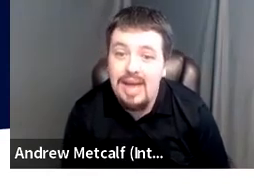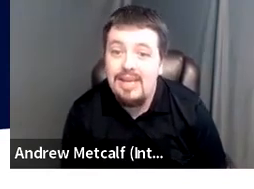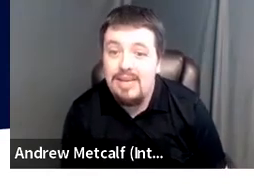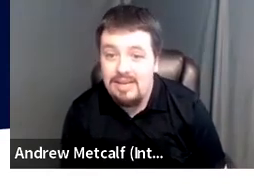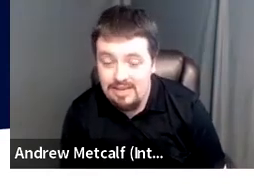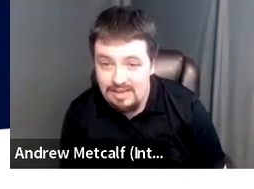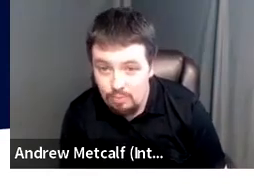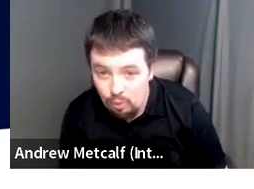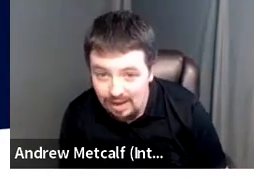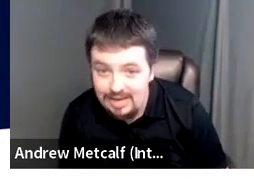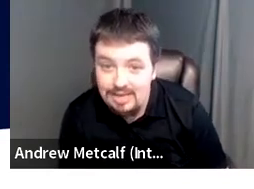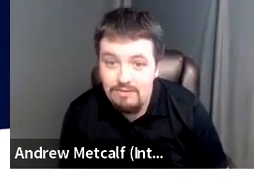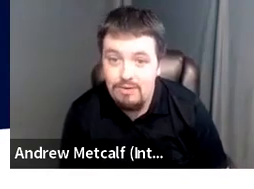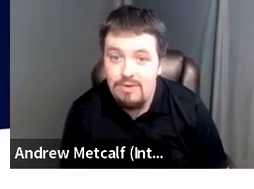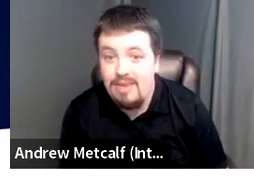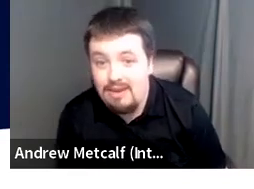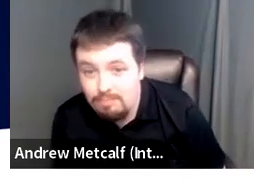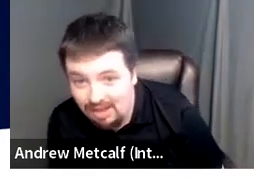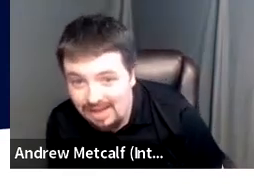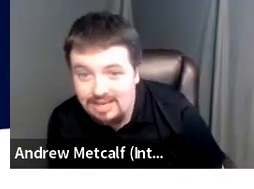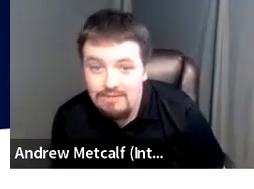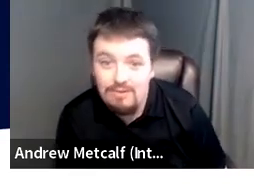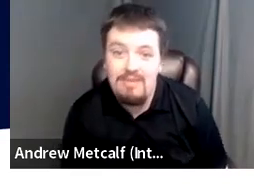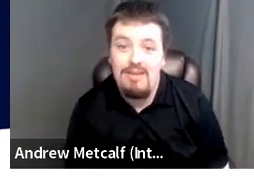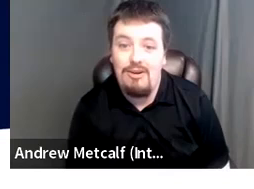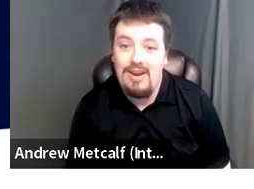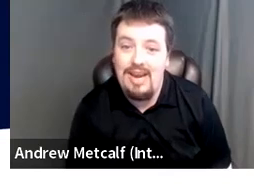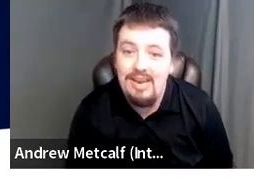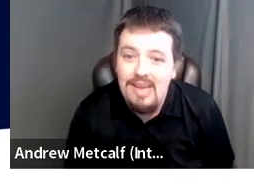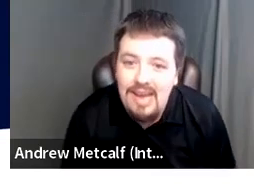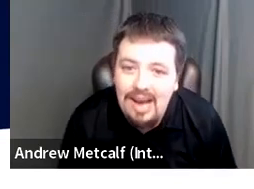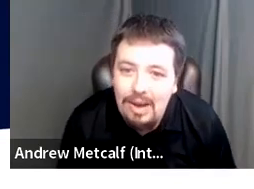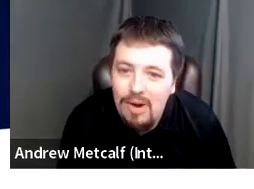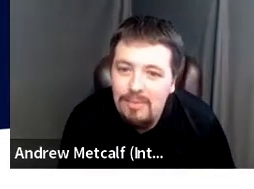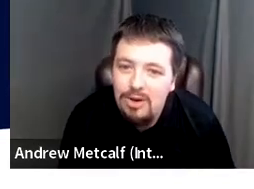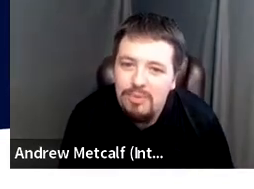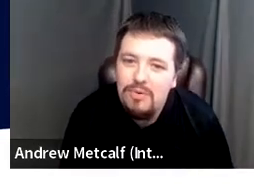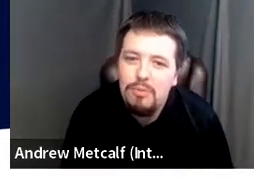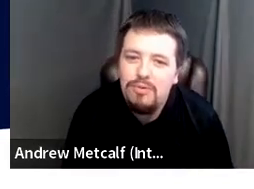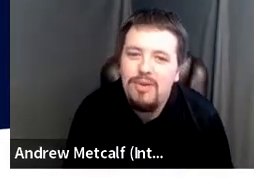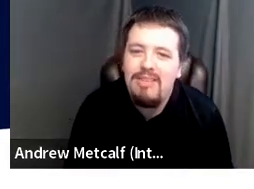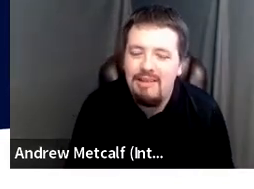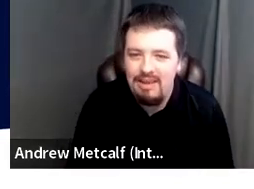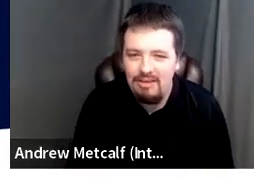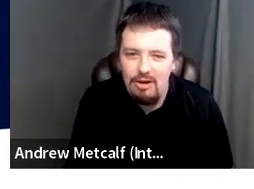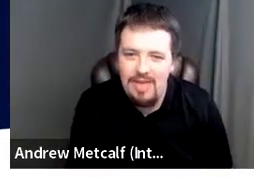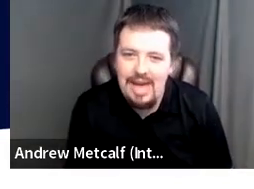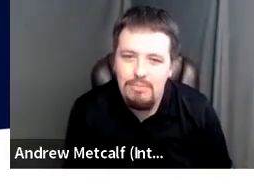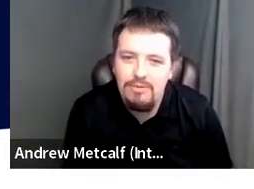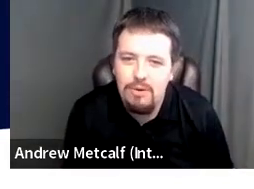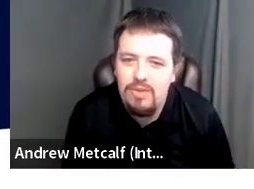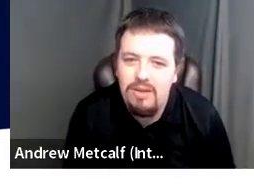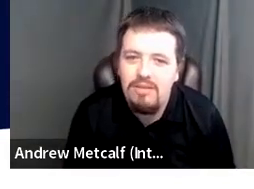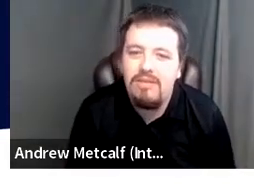also had white deaf students and black deaf students segregated. Probably, before the 60s and all